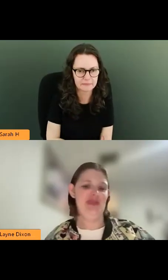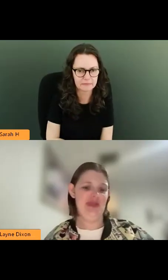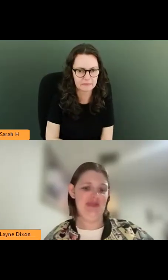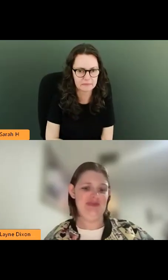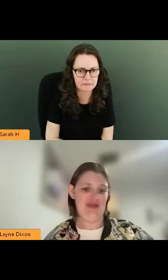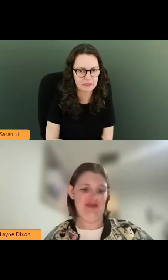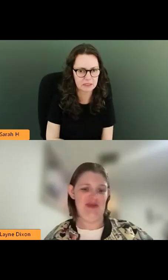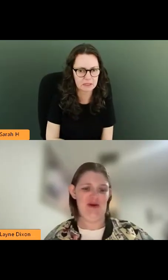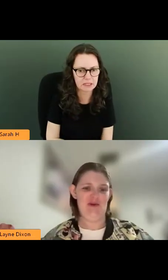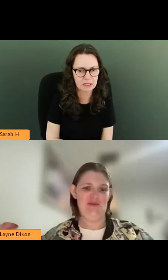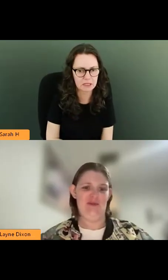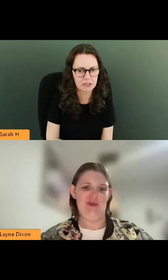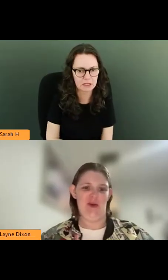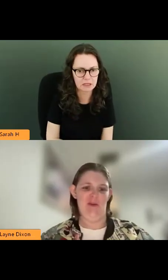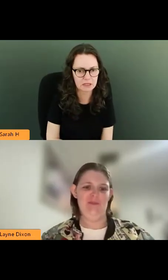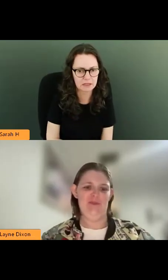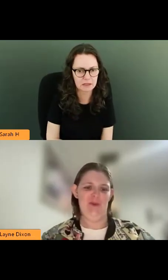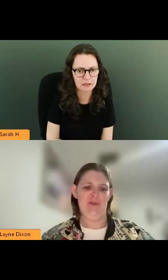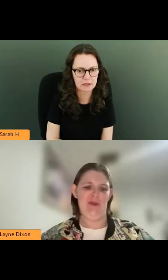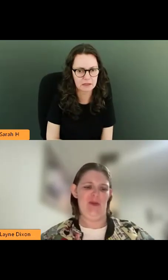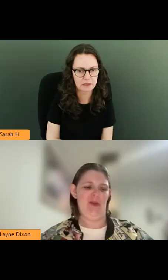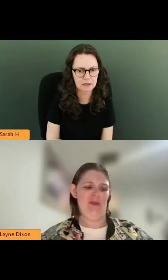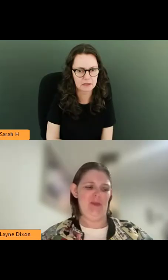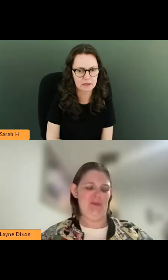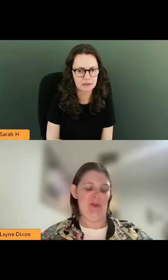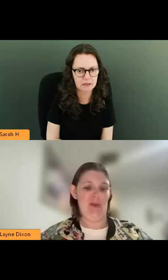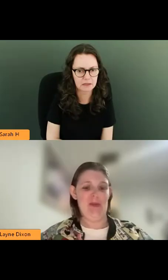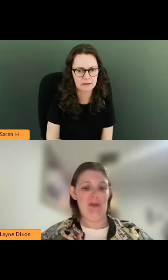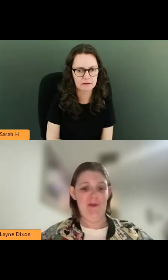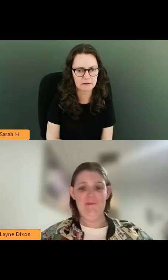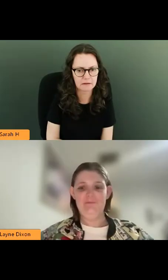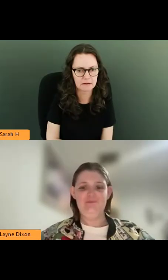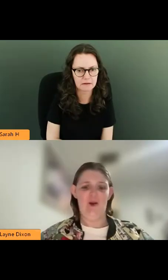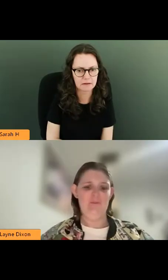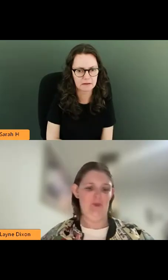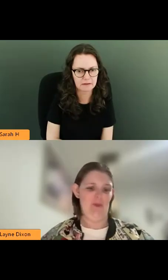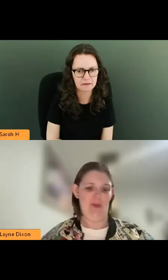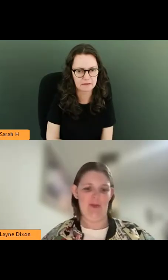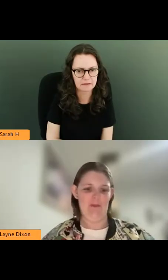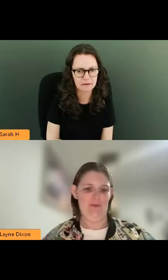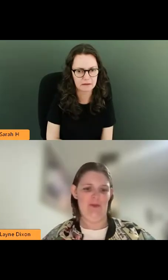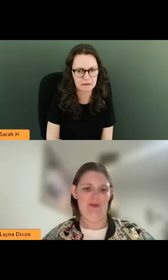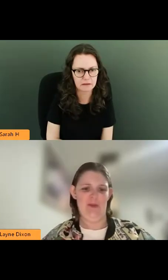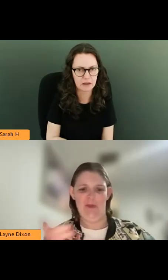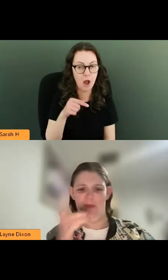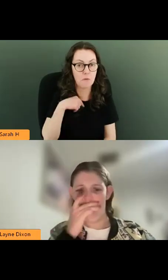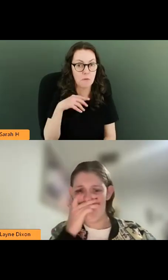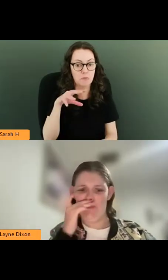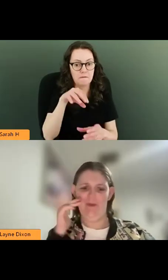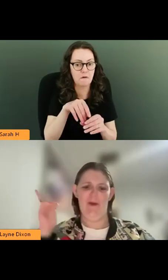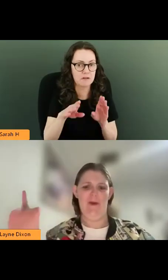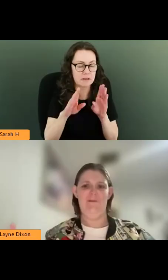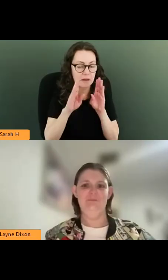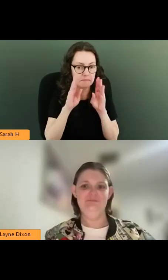This this co-design process has been an amazing opportunity